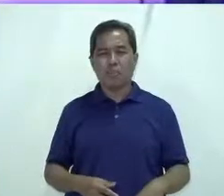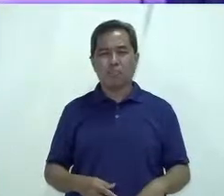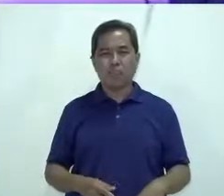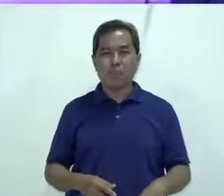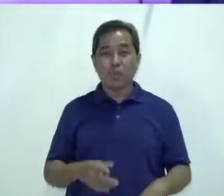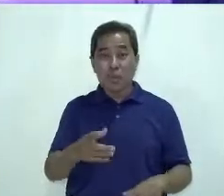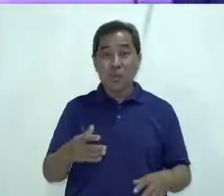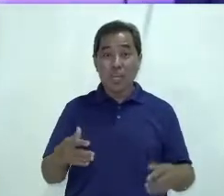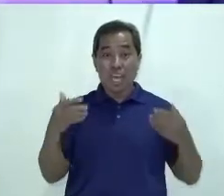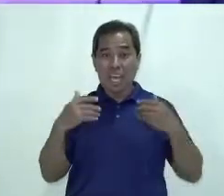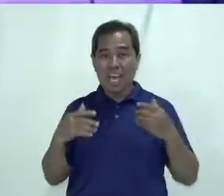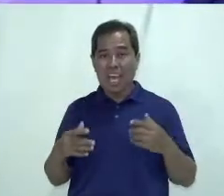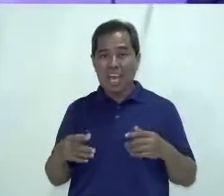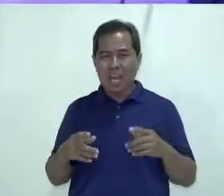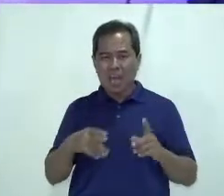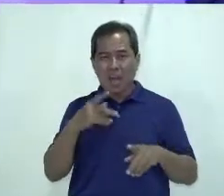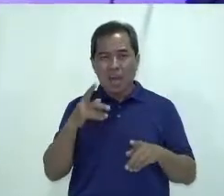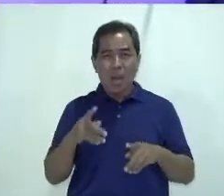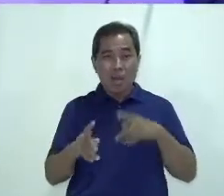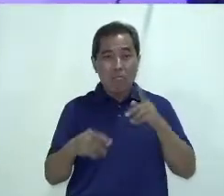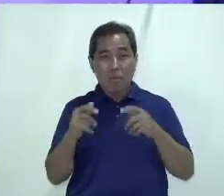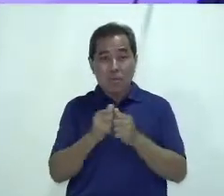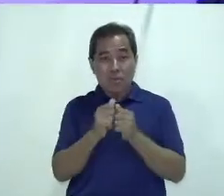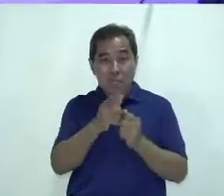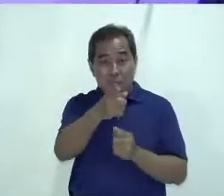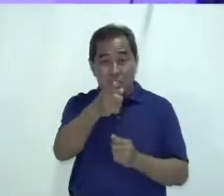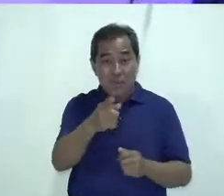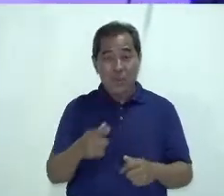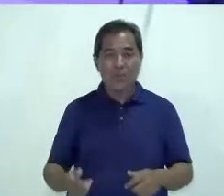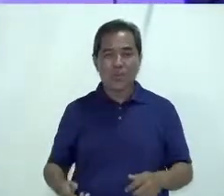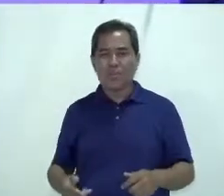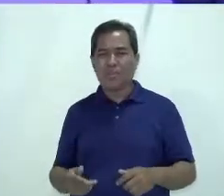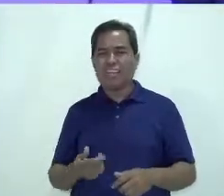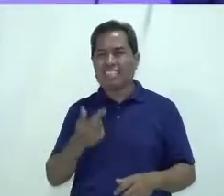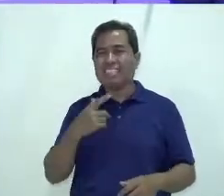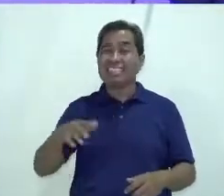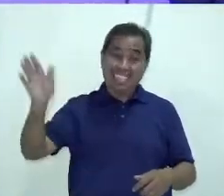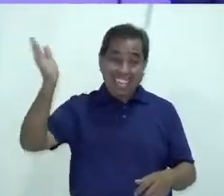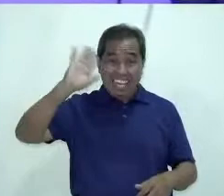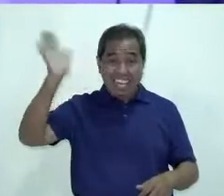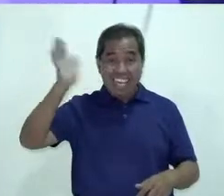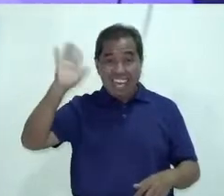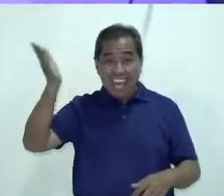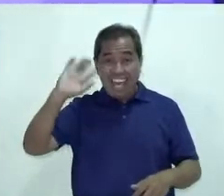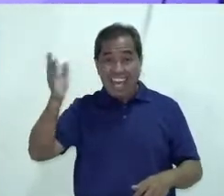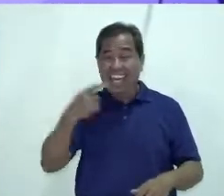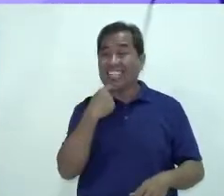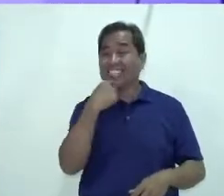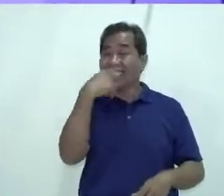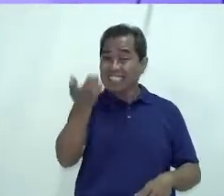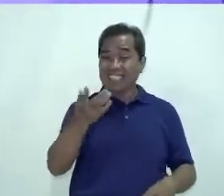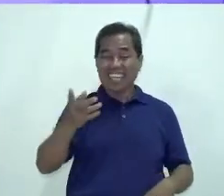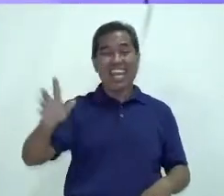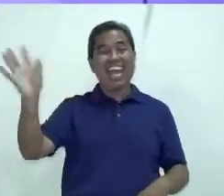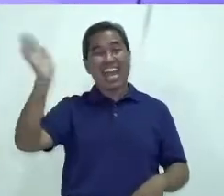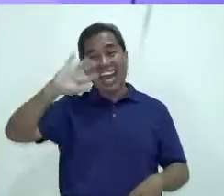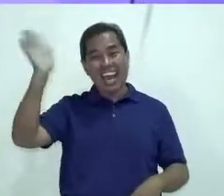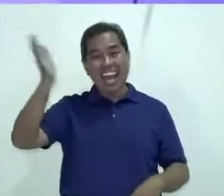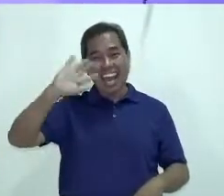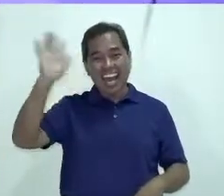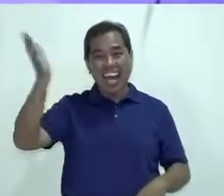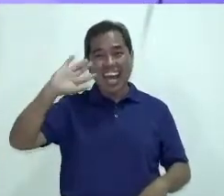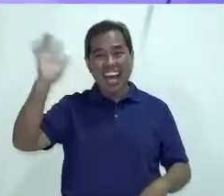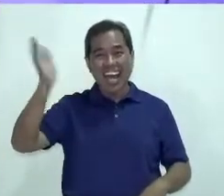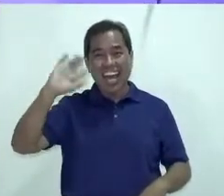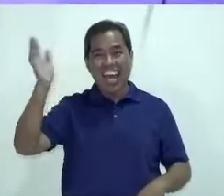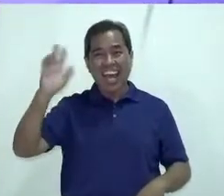on site, can you just give a heart to the person next to you? Greet them. Just smile with